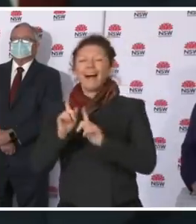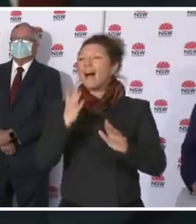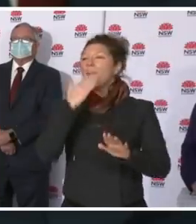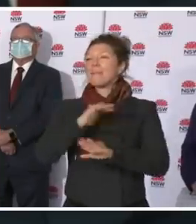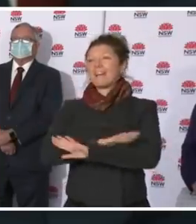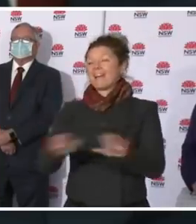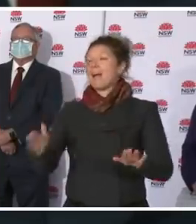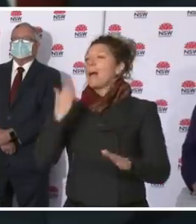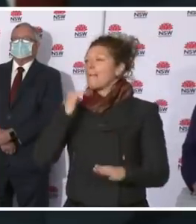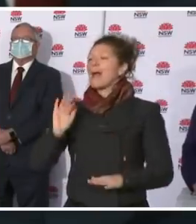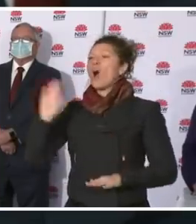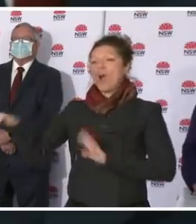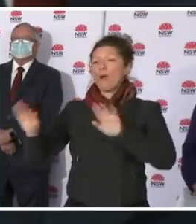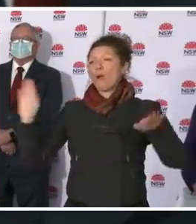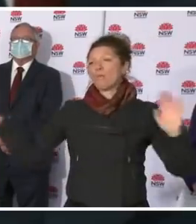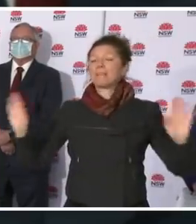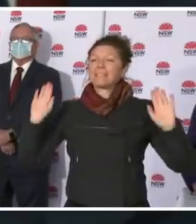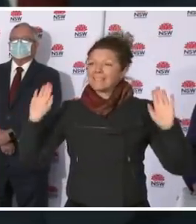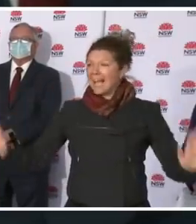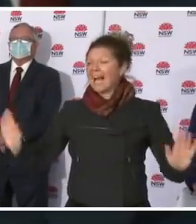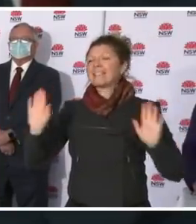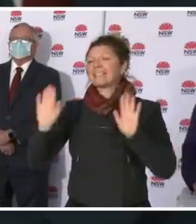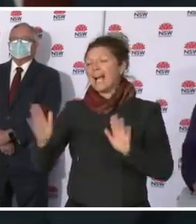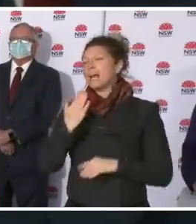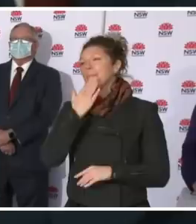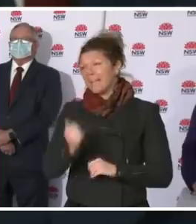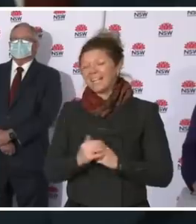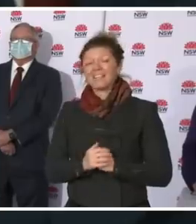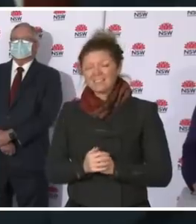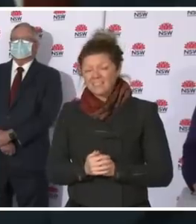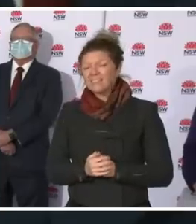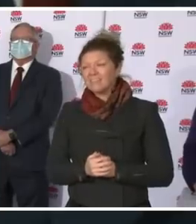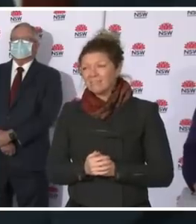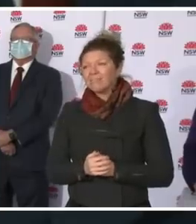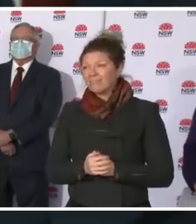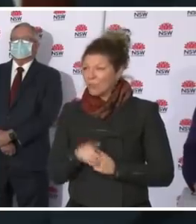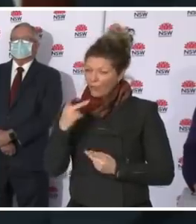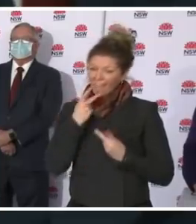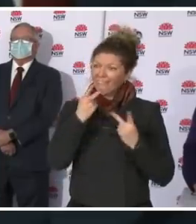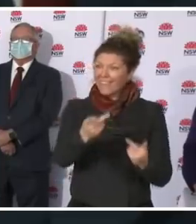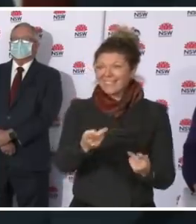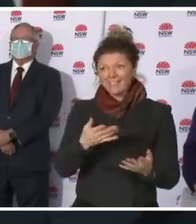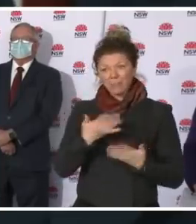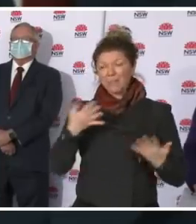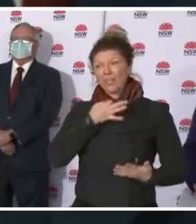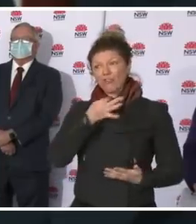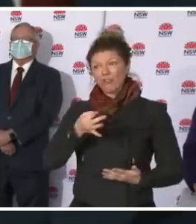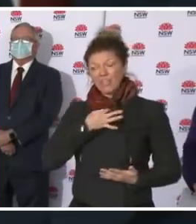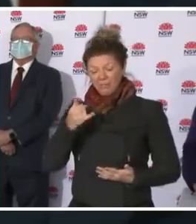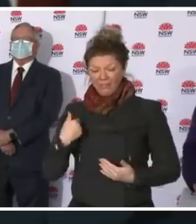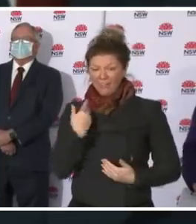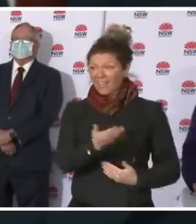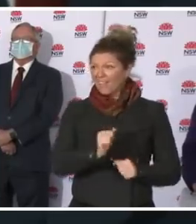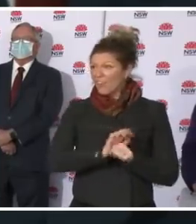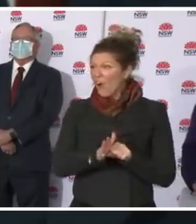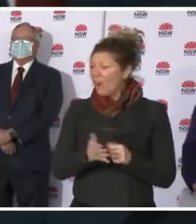closest to you, the ones you love the most, are at threat. So I just really urge everybody, in addition to making sure that we